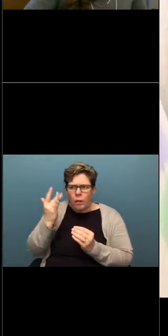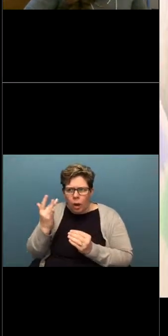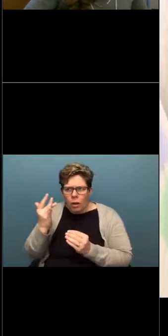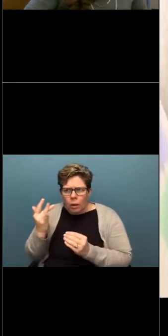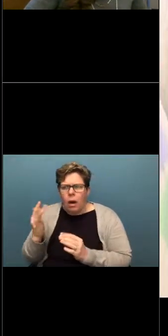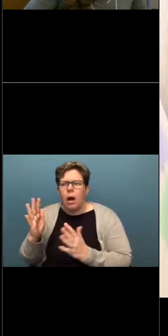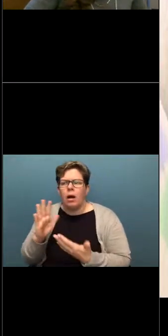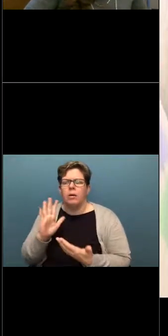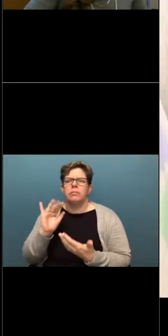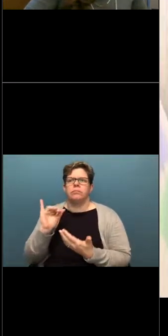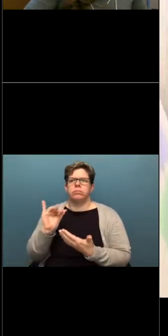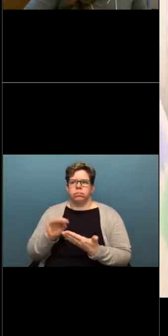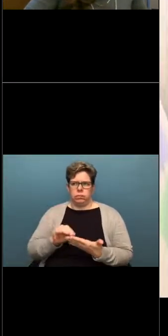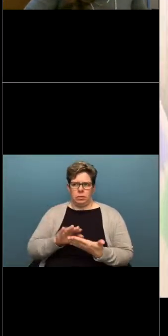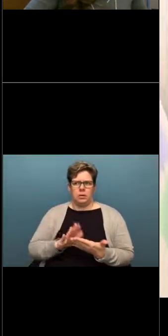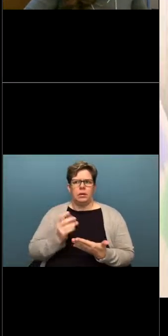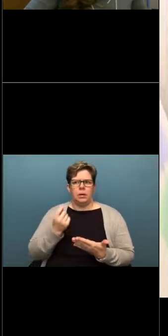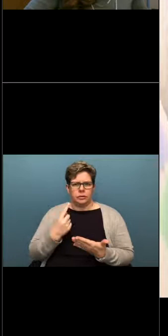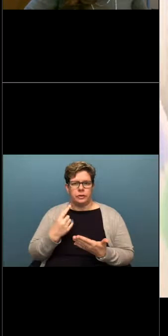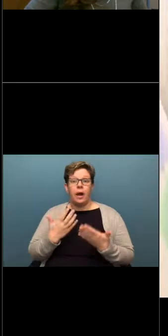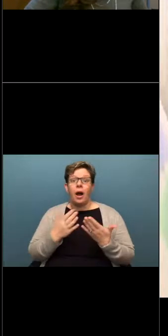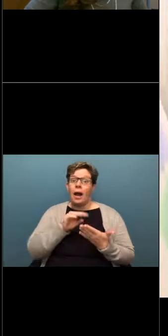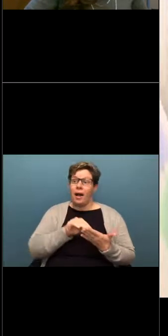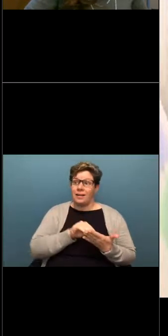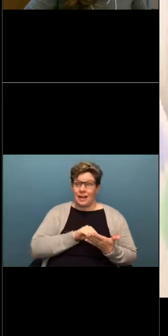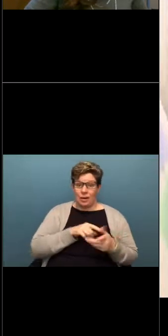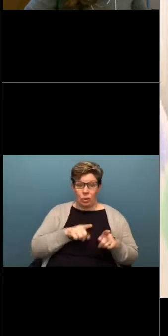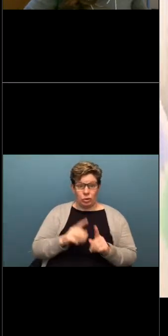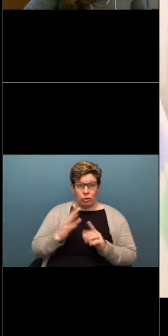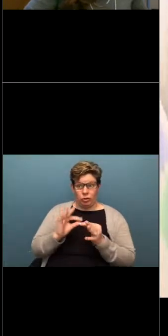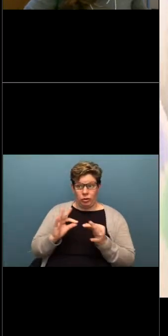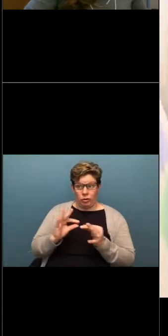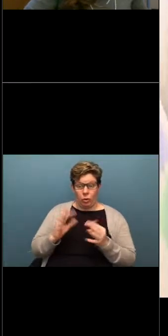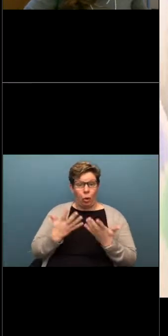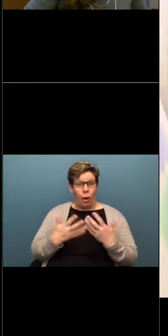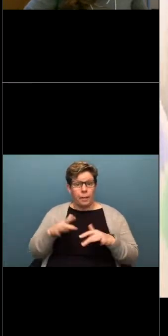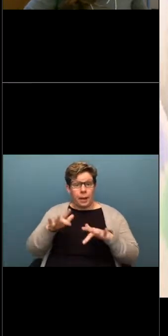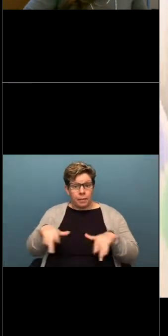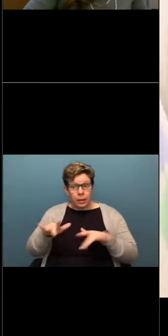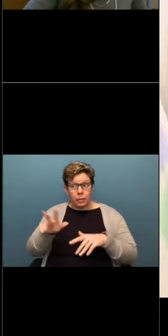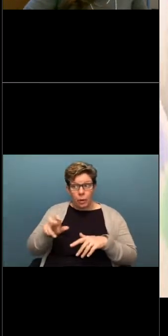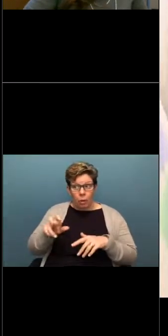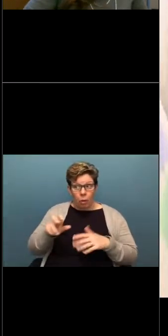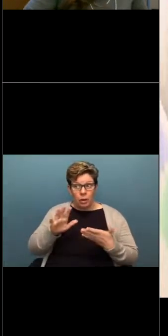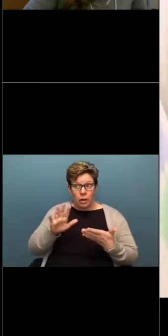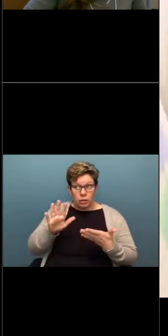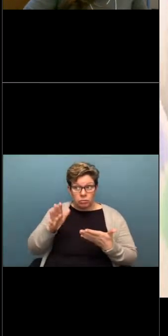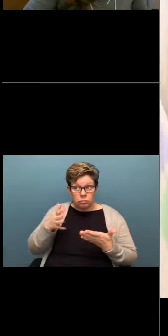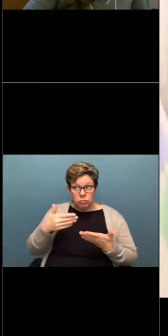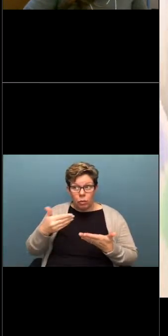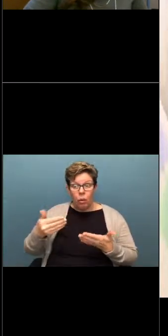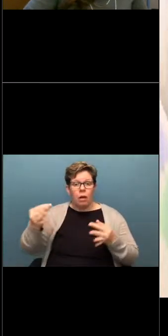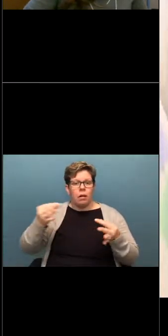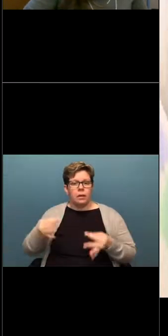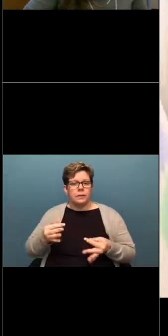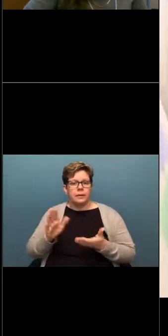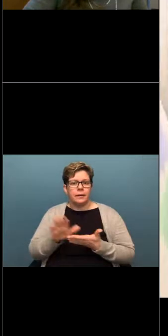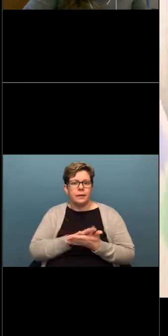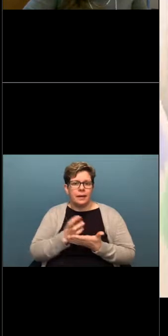notes, again, during the visit might be helpful. Writing things down and recording them as you're going along can be a great